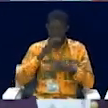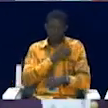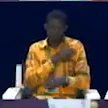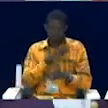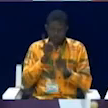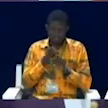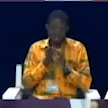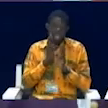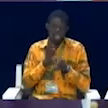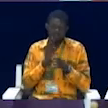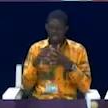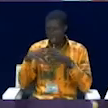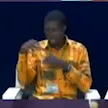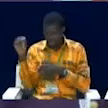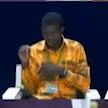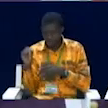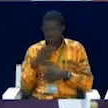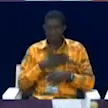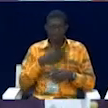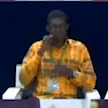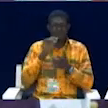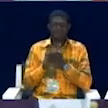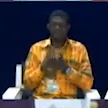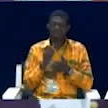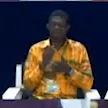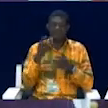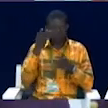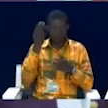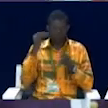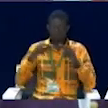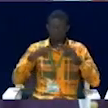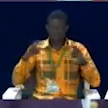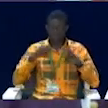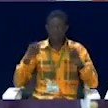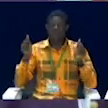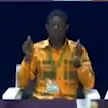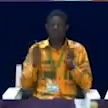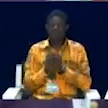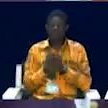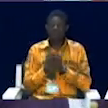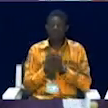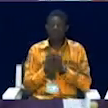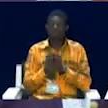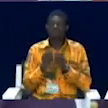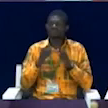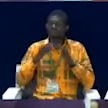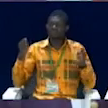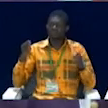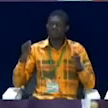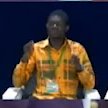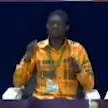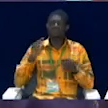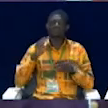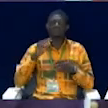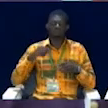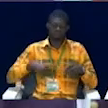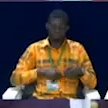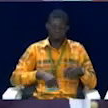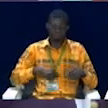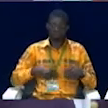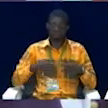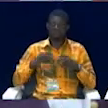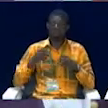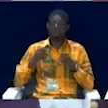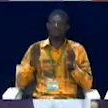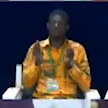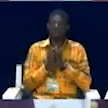came, my wife was diagnosed with a blocked fallopian tube. And I, on the other hand,